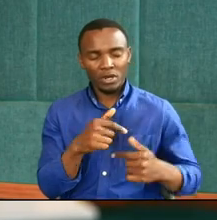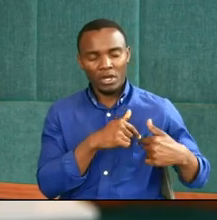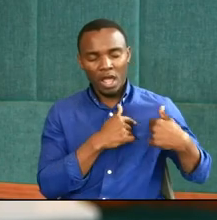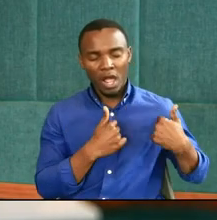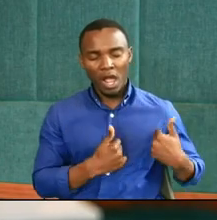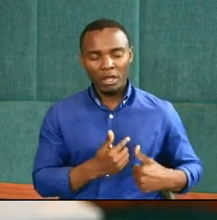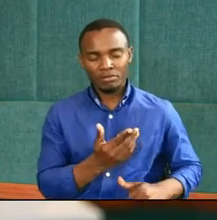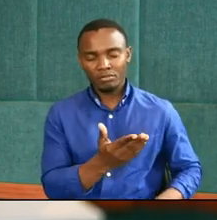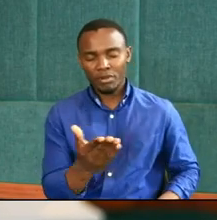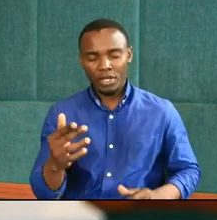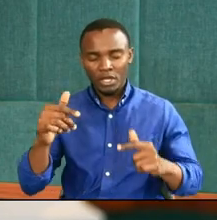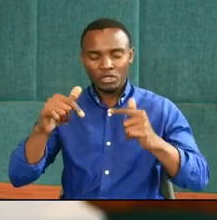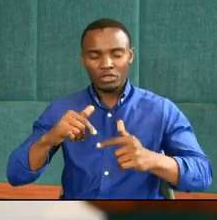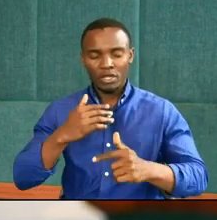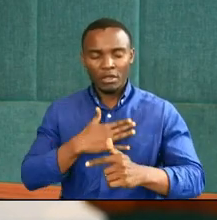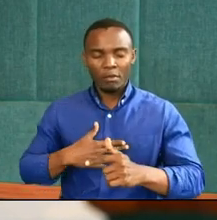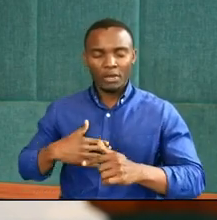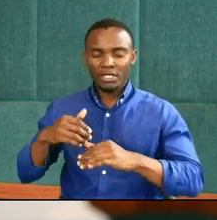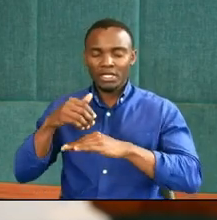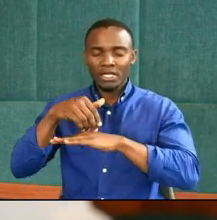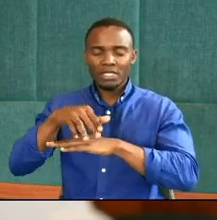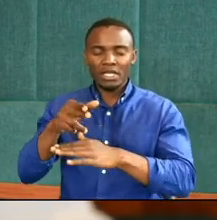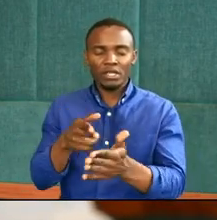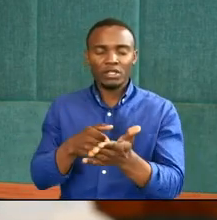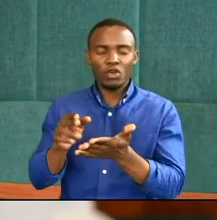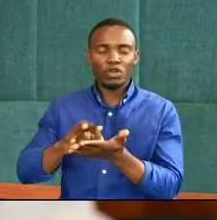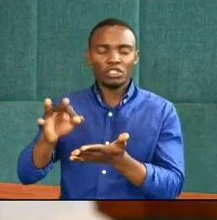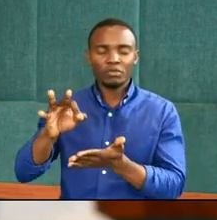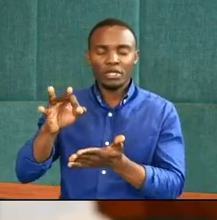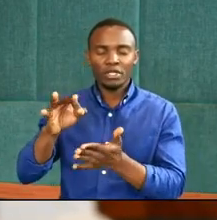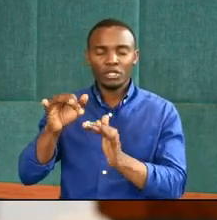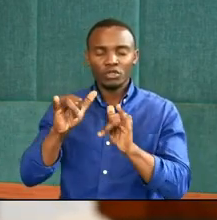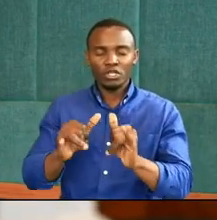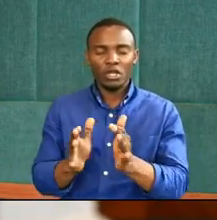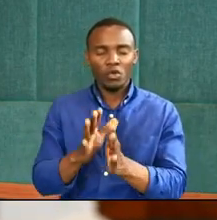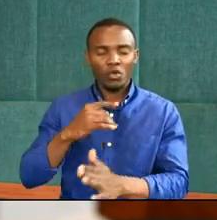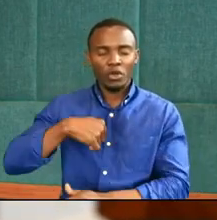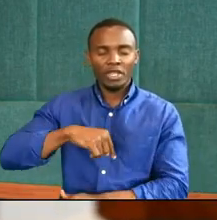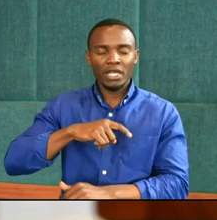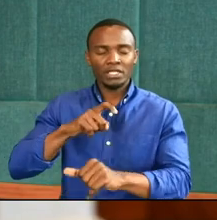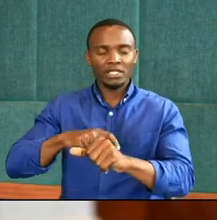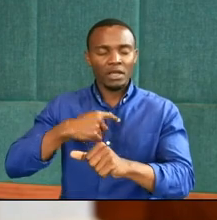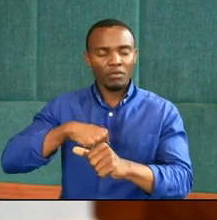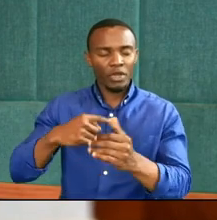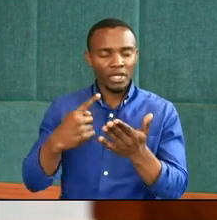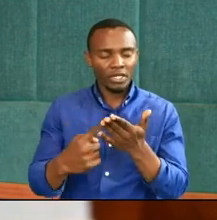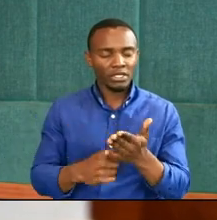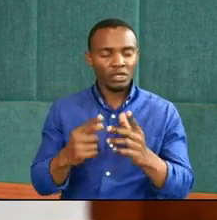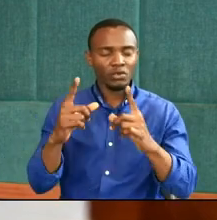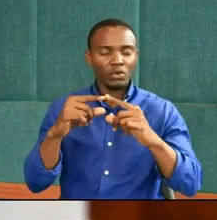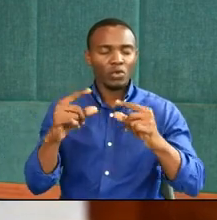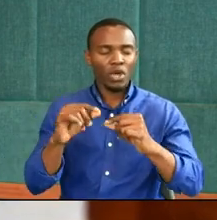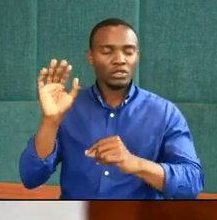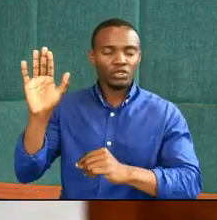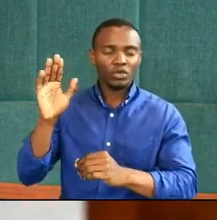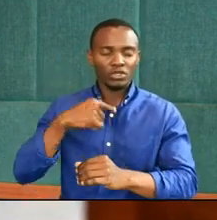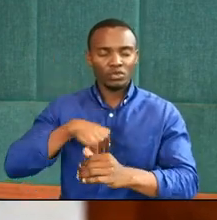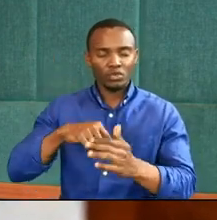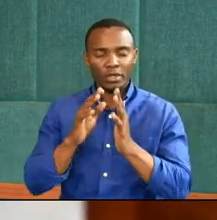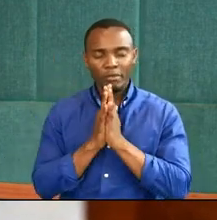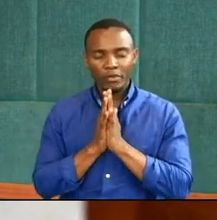today, send the Holy Spirit upon us as we open your words again. We